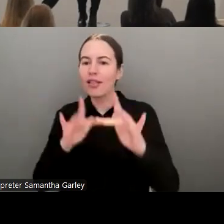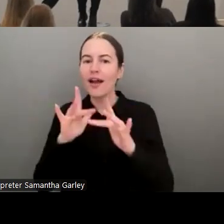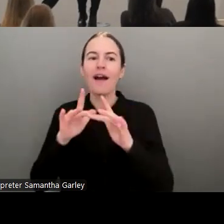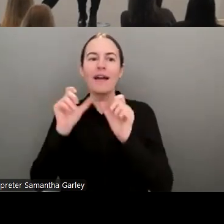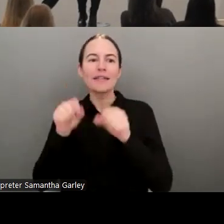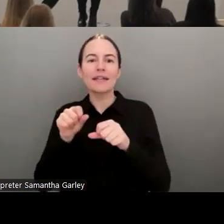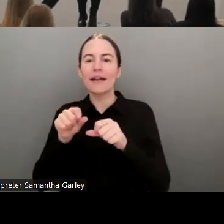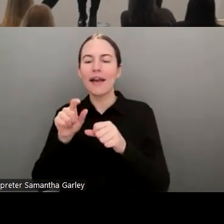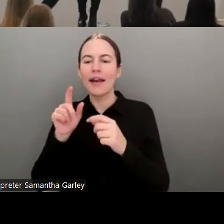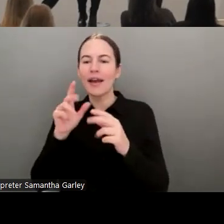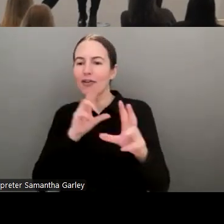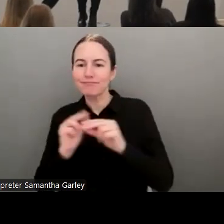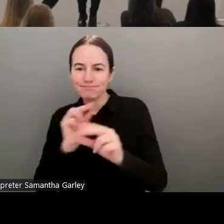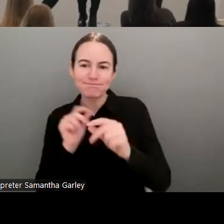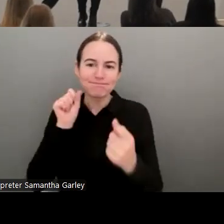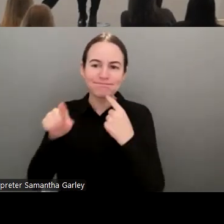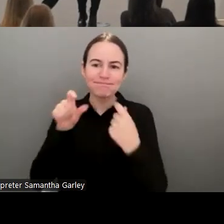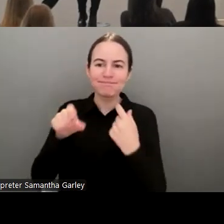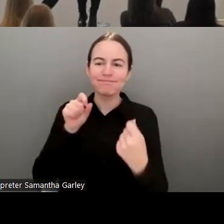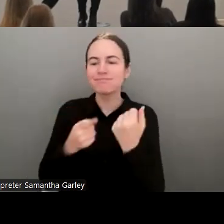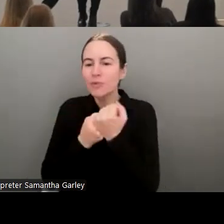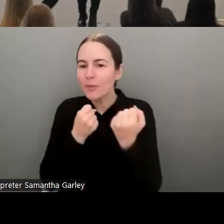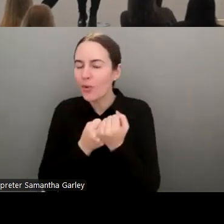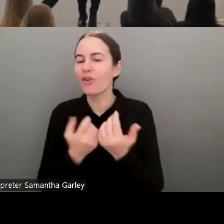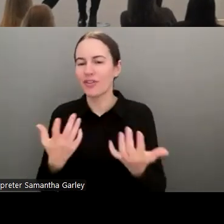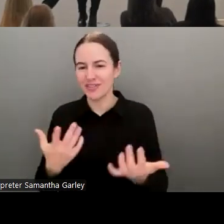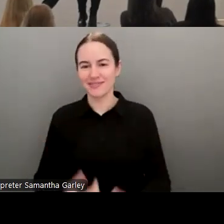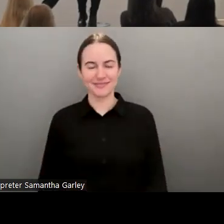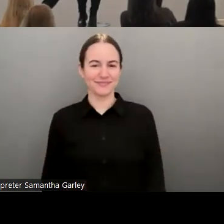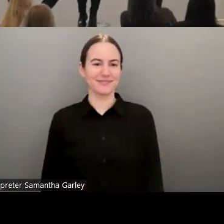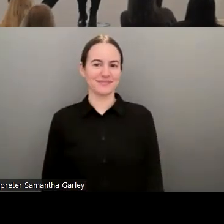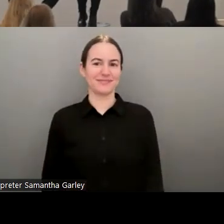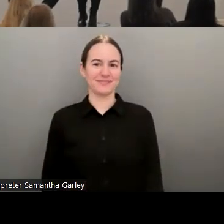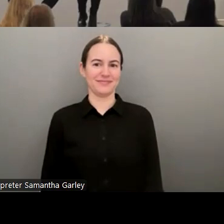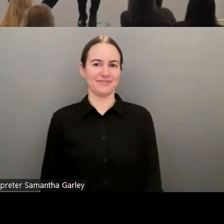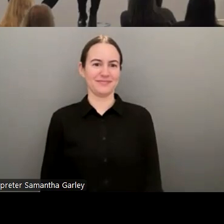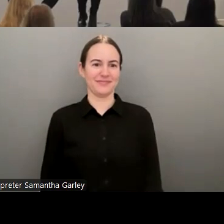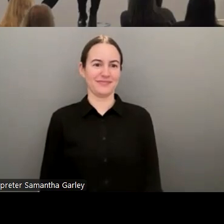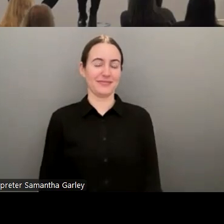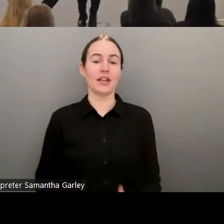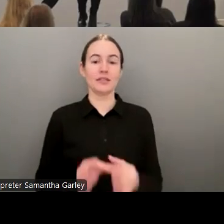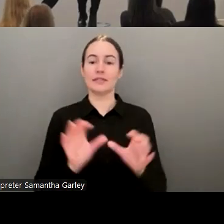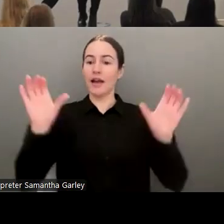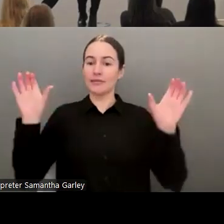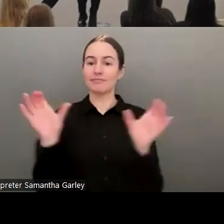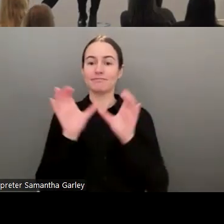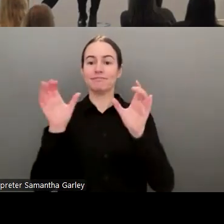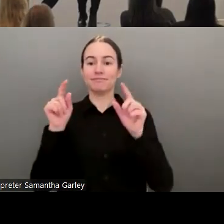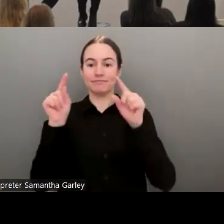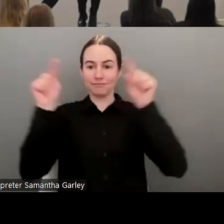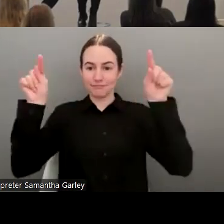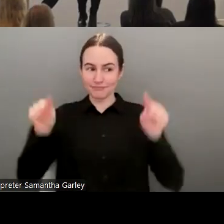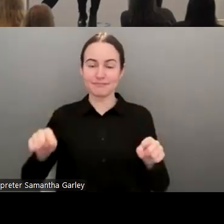there. And also, maybe we can talk about certification more about later, but that's